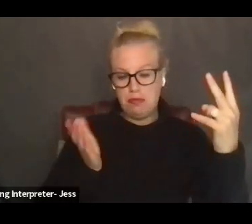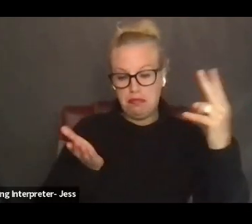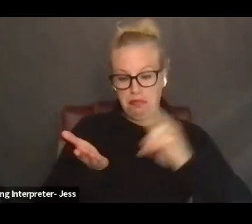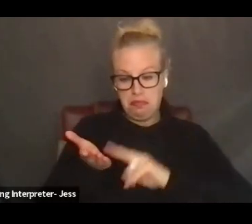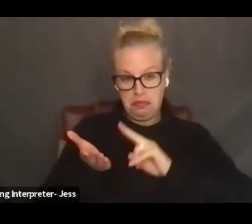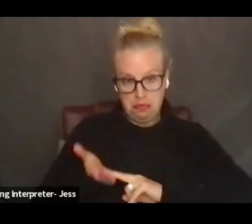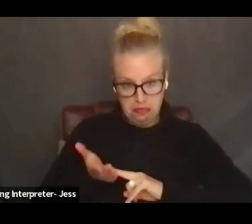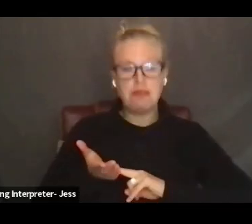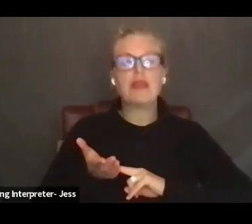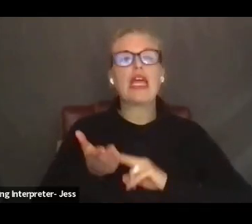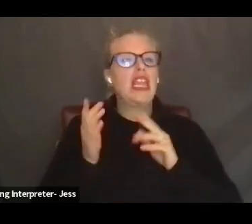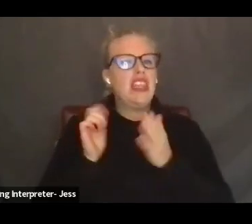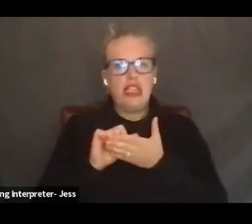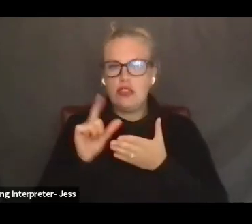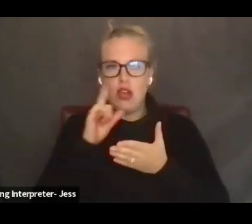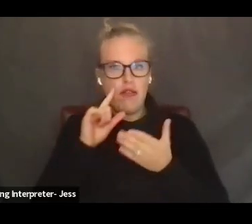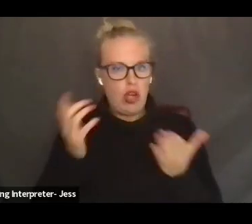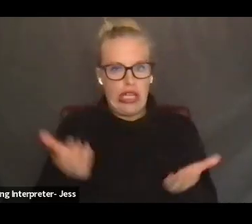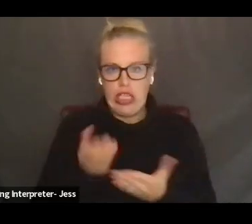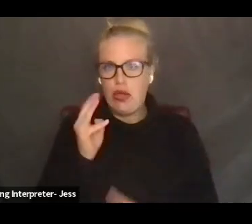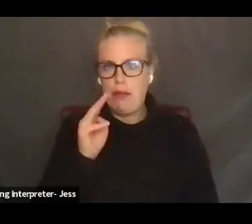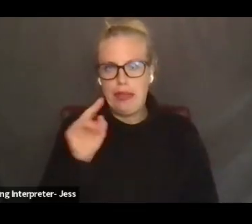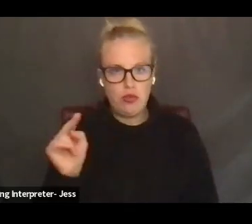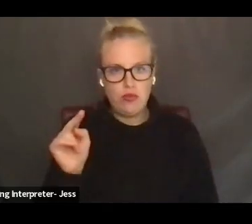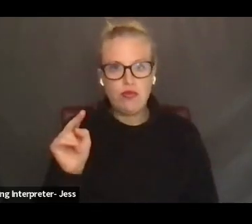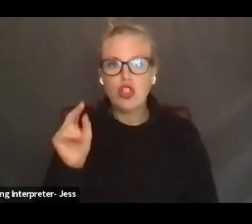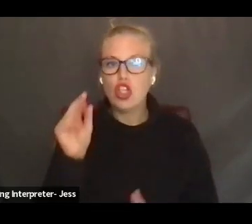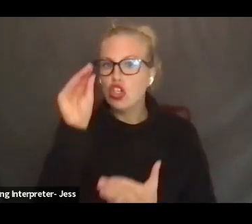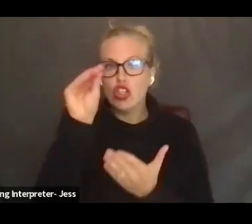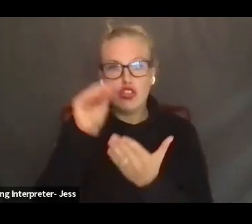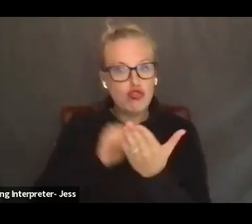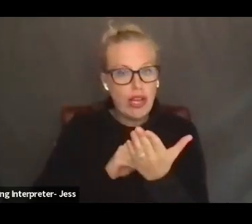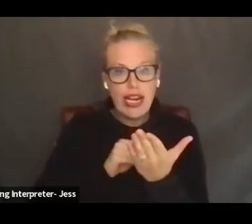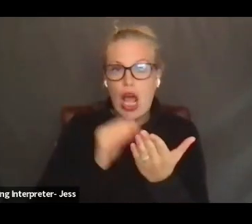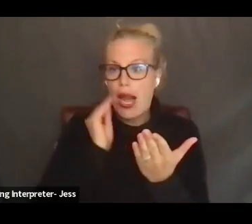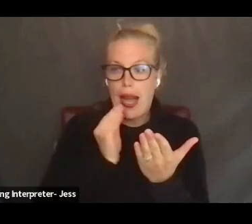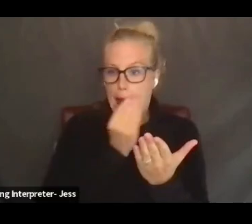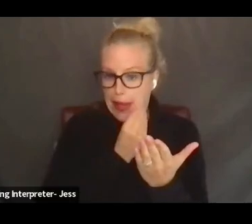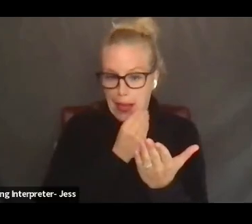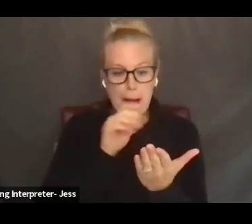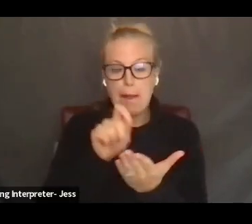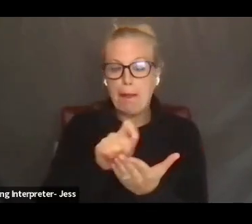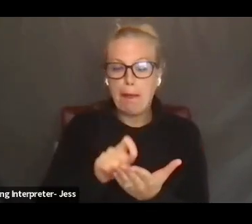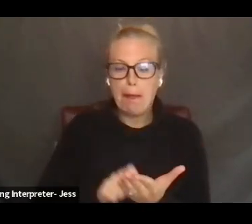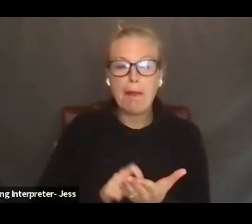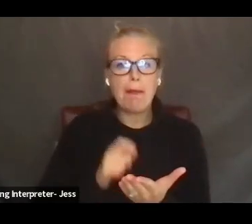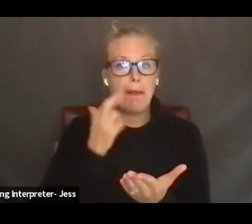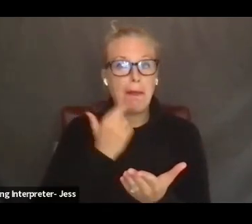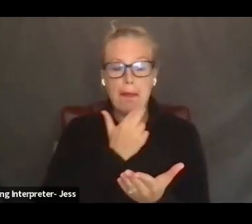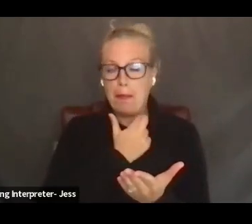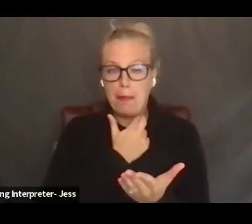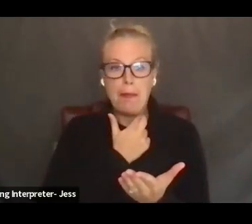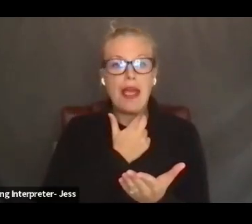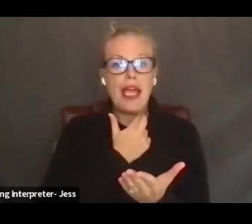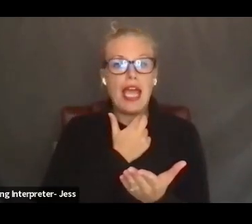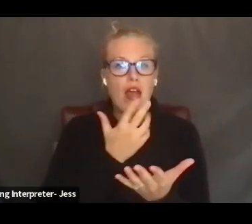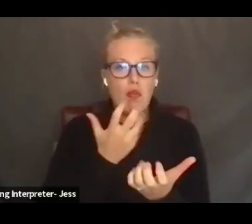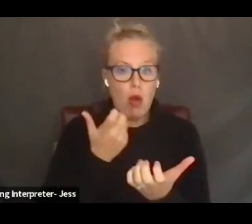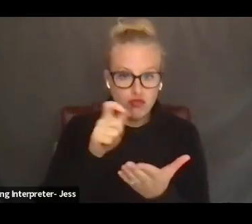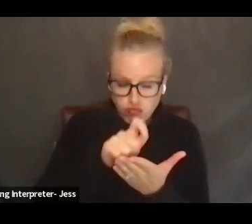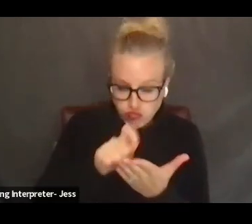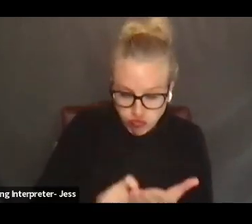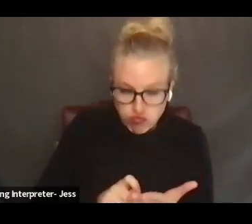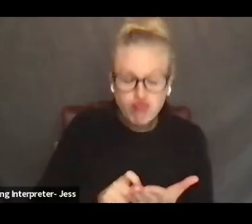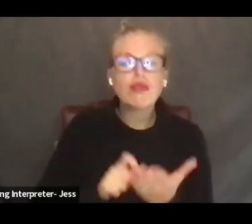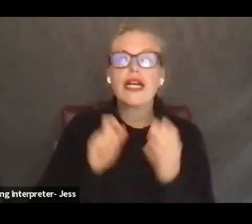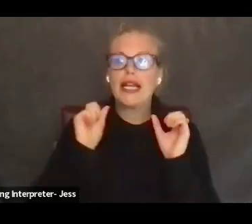healthcare directive in Minnesota. You can write it down on a napkin if you're sitting at a restaurant and you have an urge to draft one.